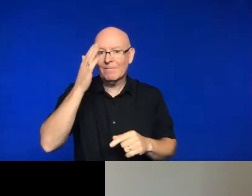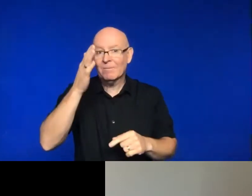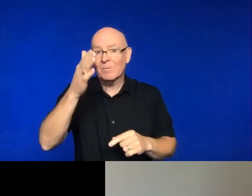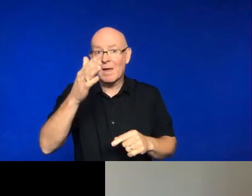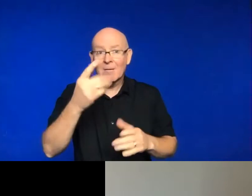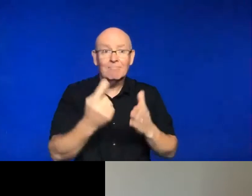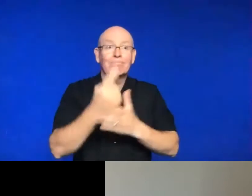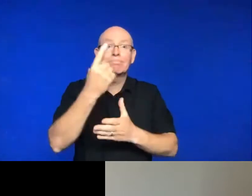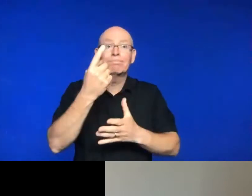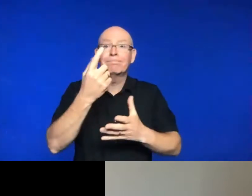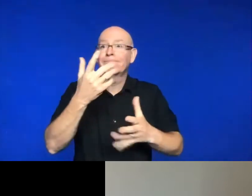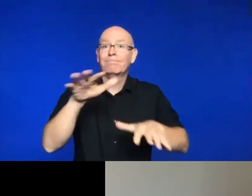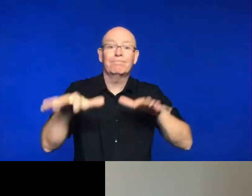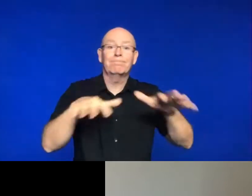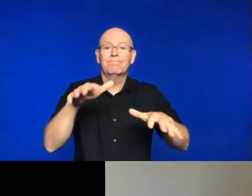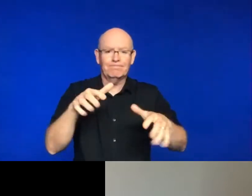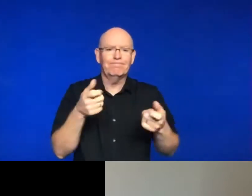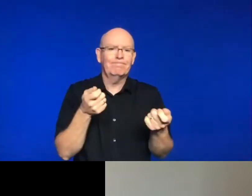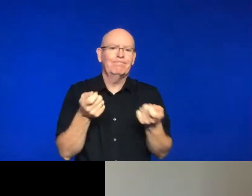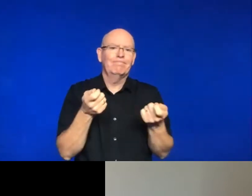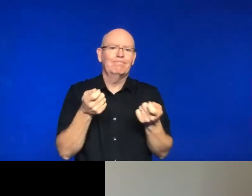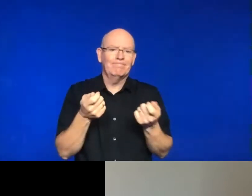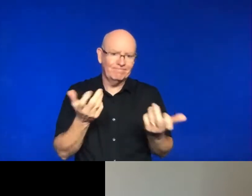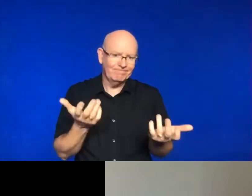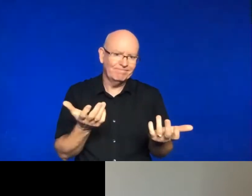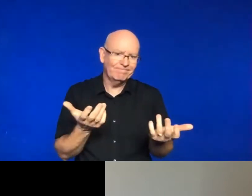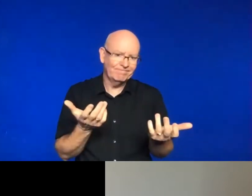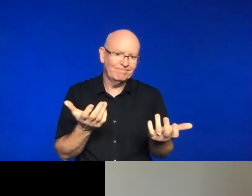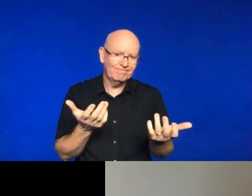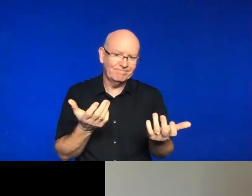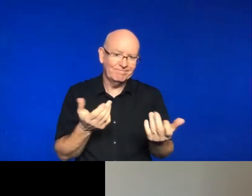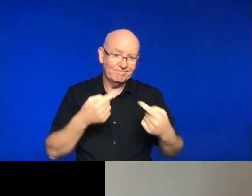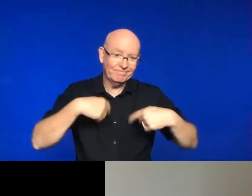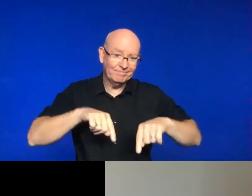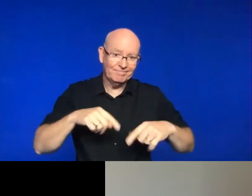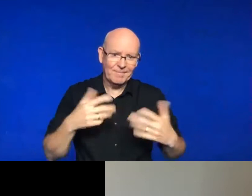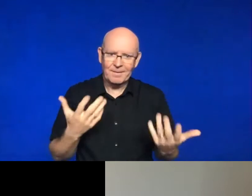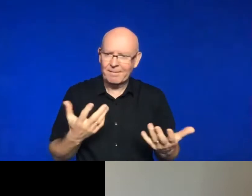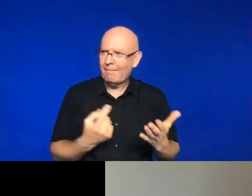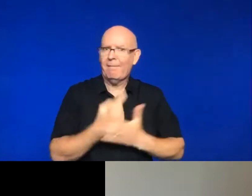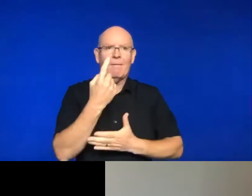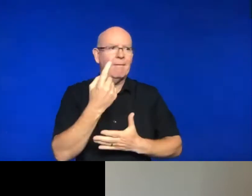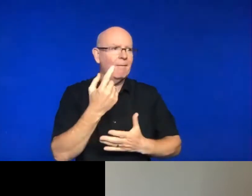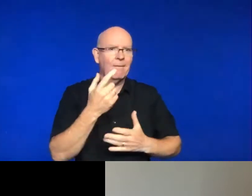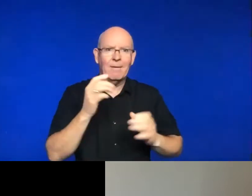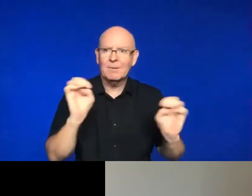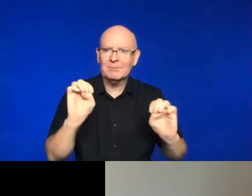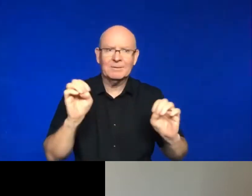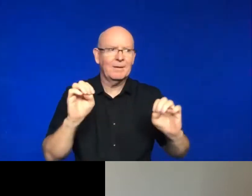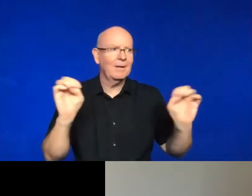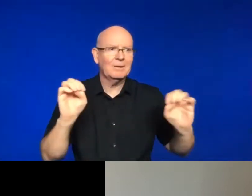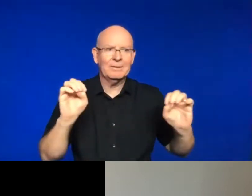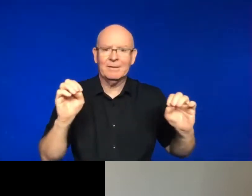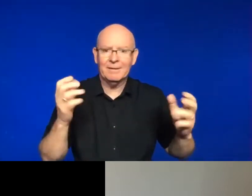to emergencies and of any type, and sometimes the emergencies comes together. So now is the hurricane